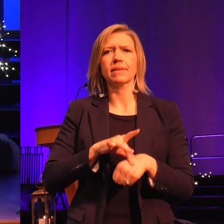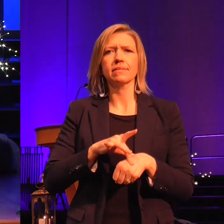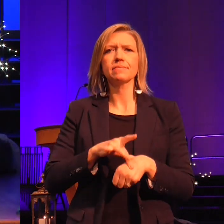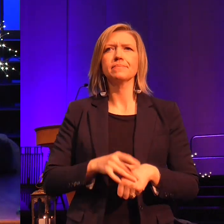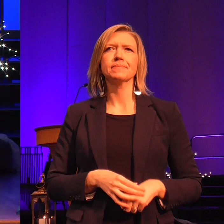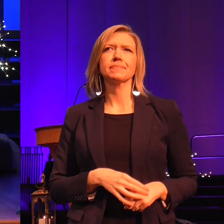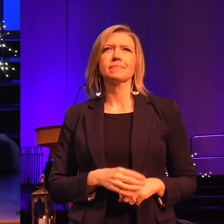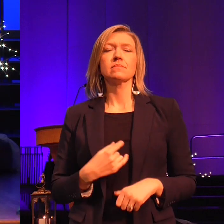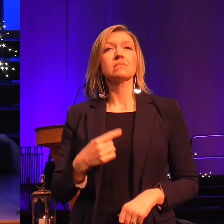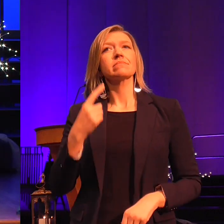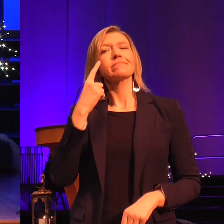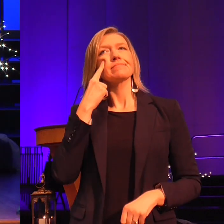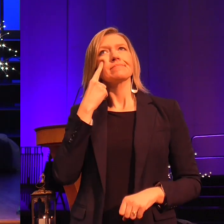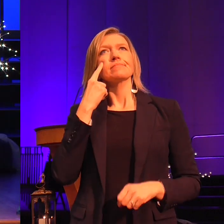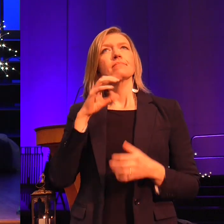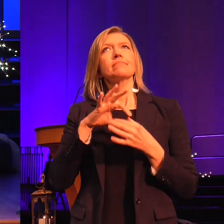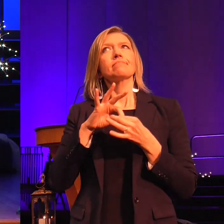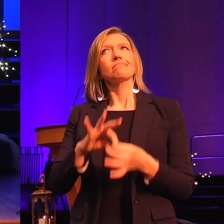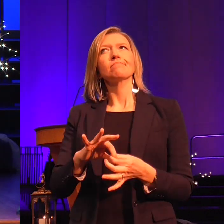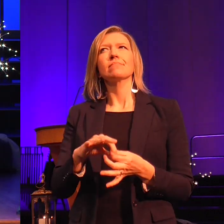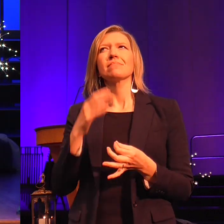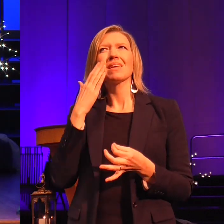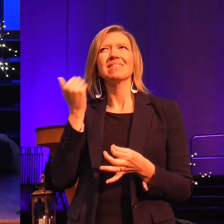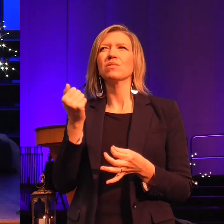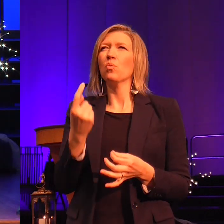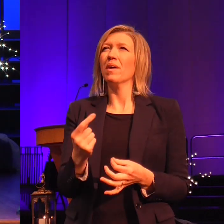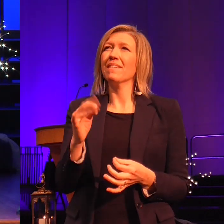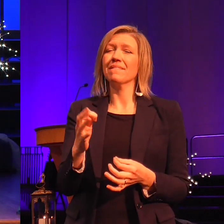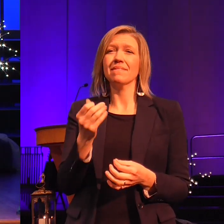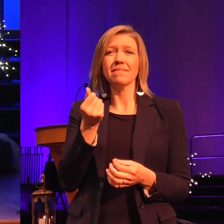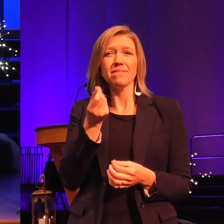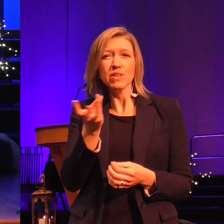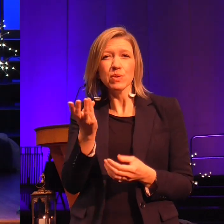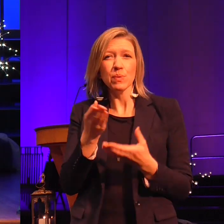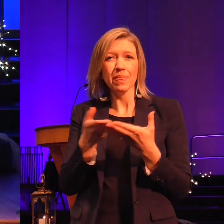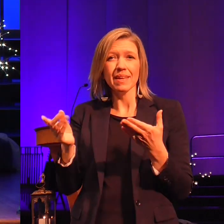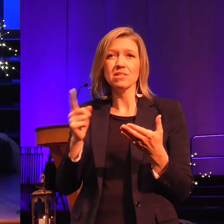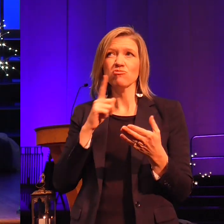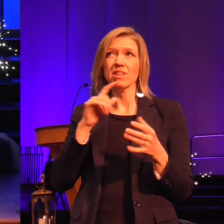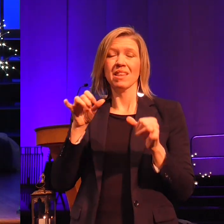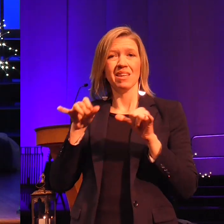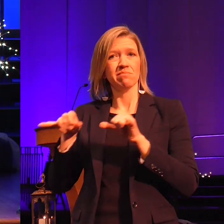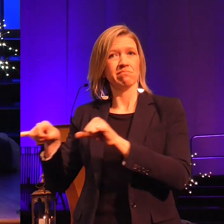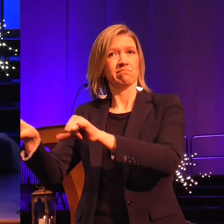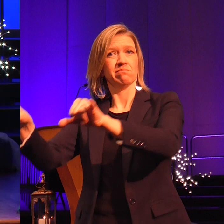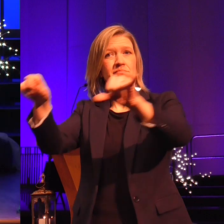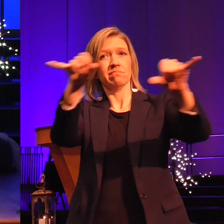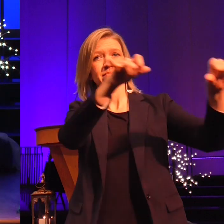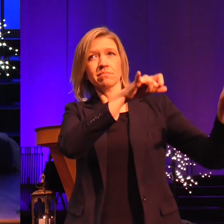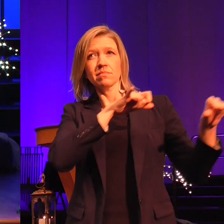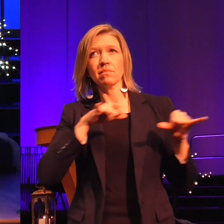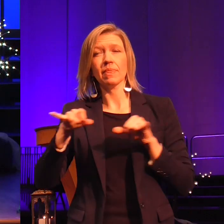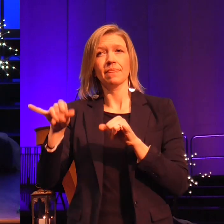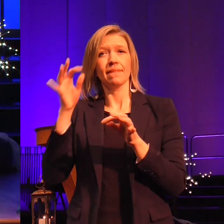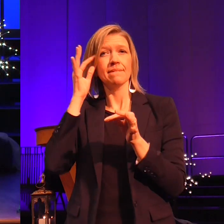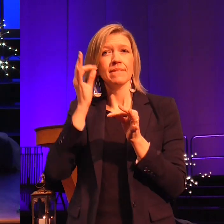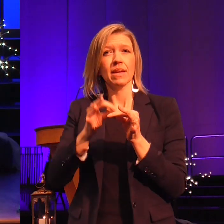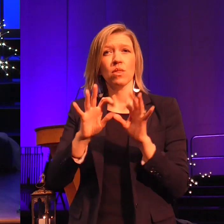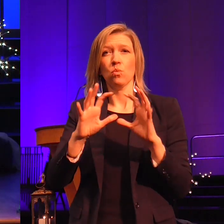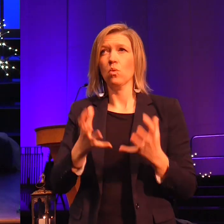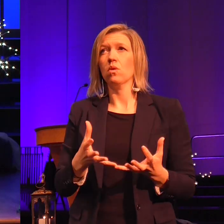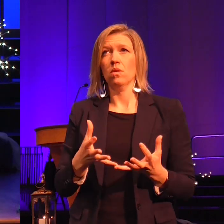it is one of the few things that is pretty consistent across the faith world, it